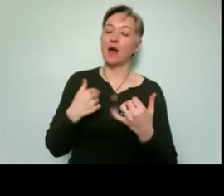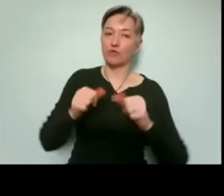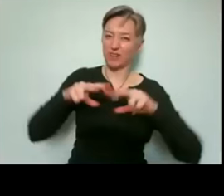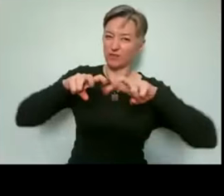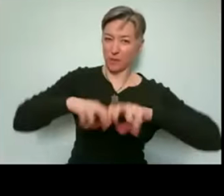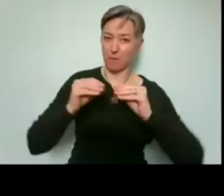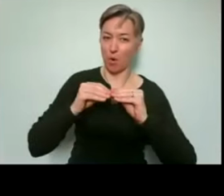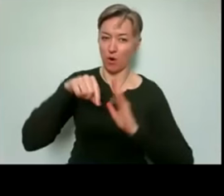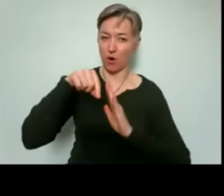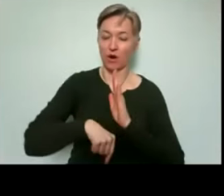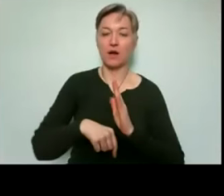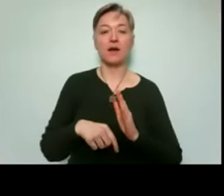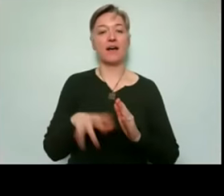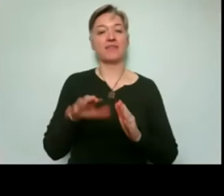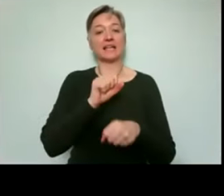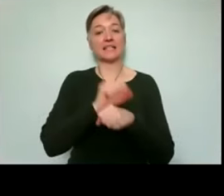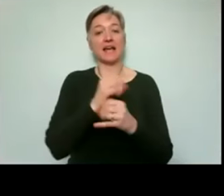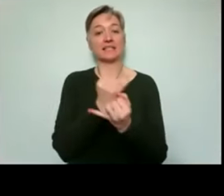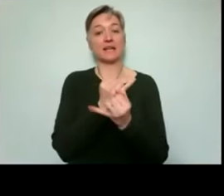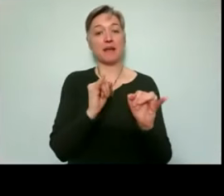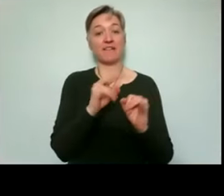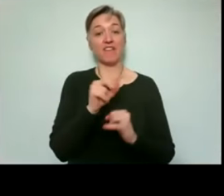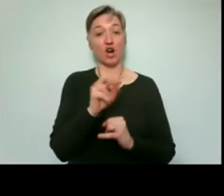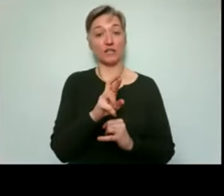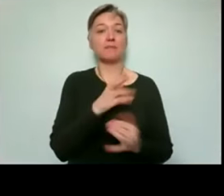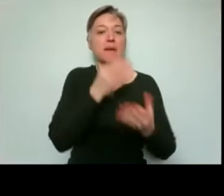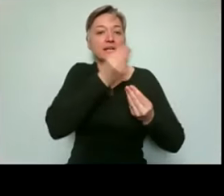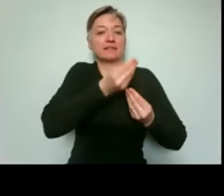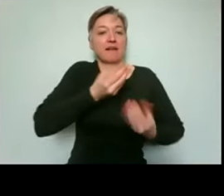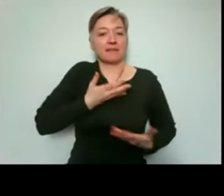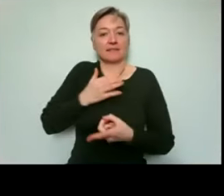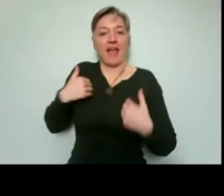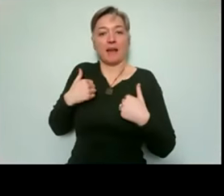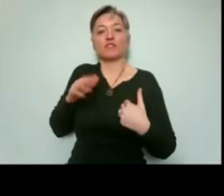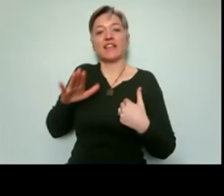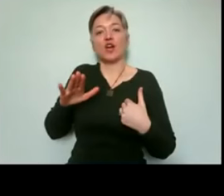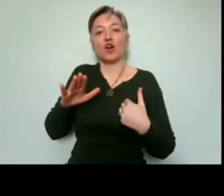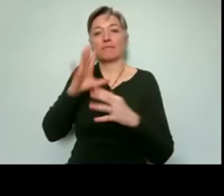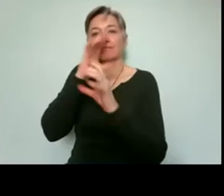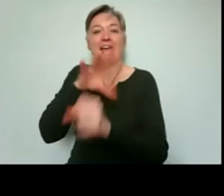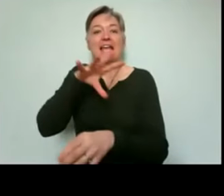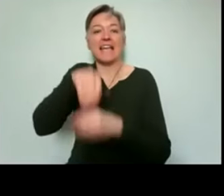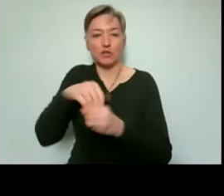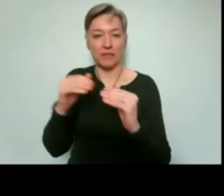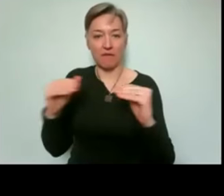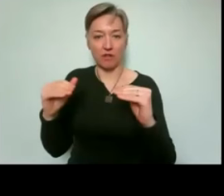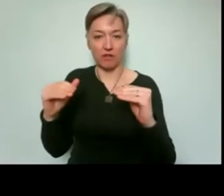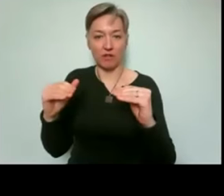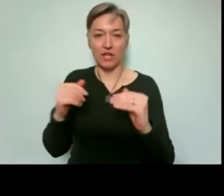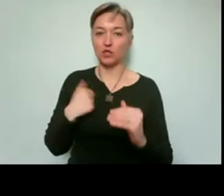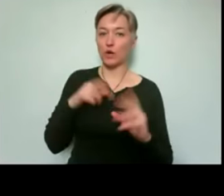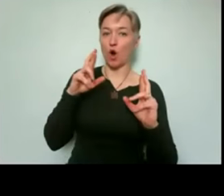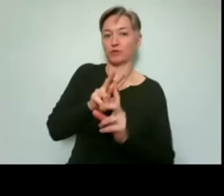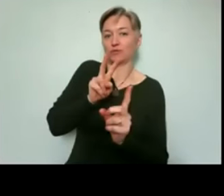bit deeper, that this task independent variance might tell us about the animal's overall engagement level. So we're hoping to kind of relate that to other measures